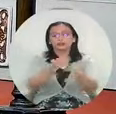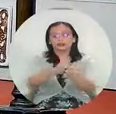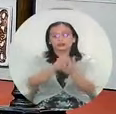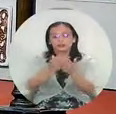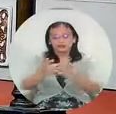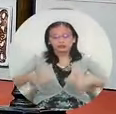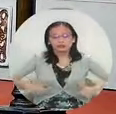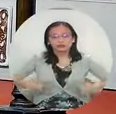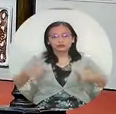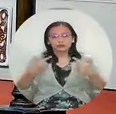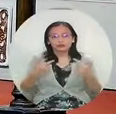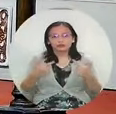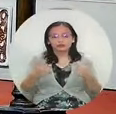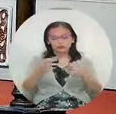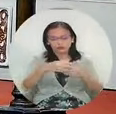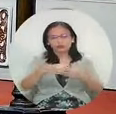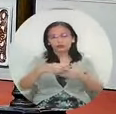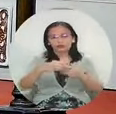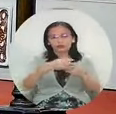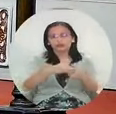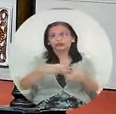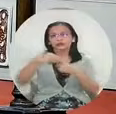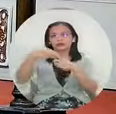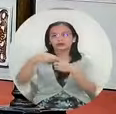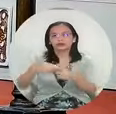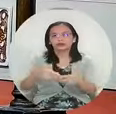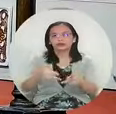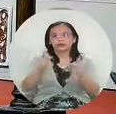people. Can you imagine that?